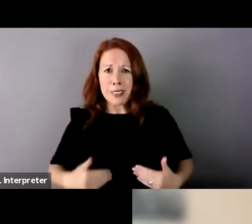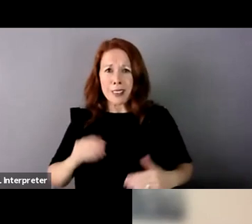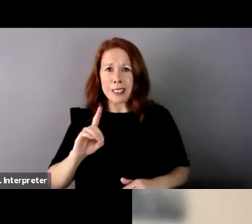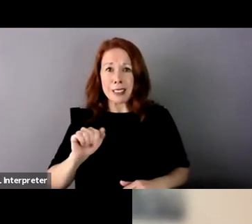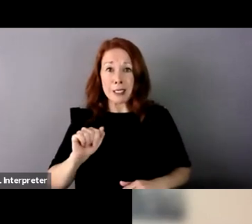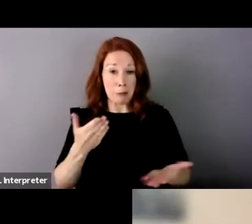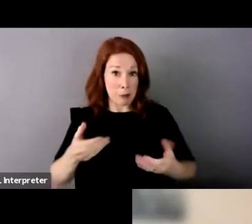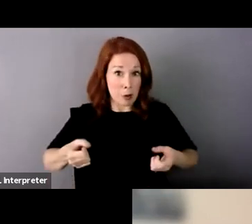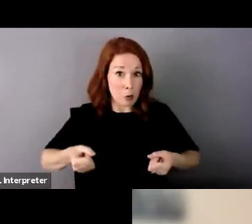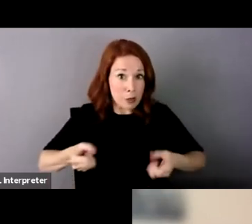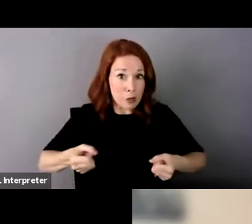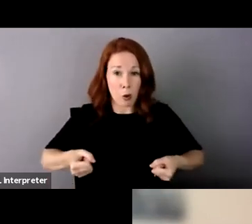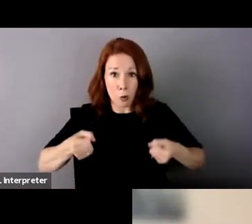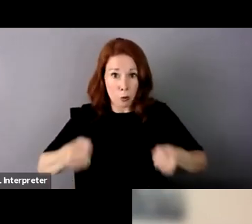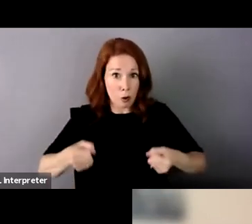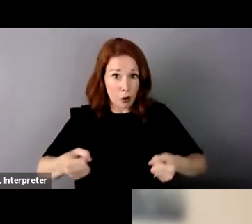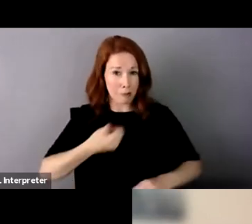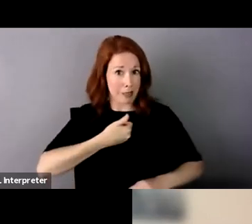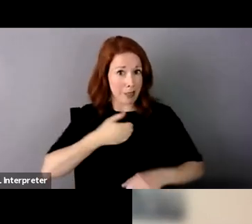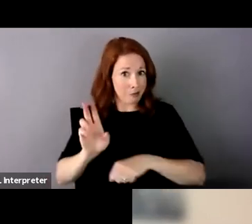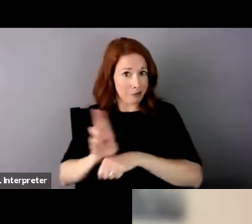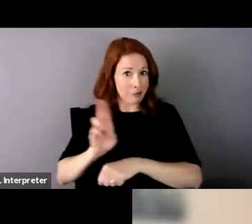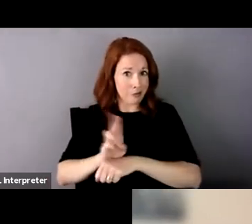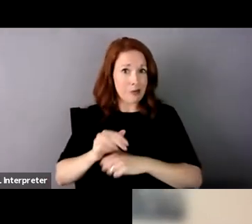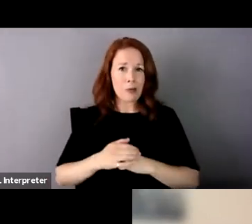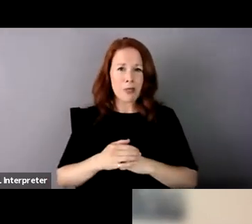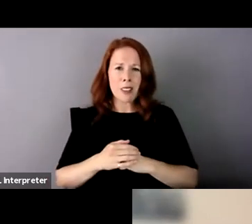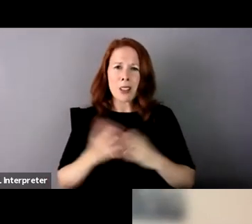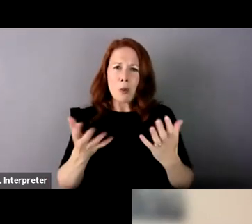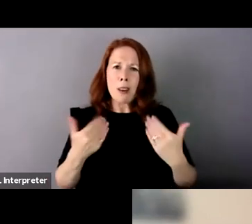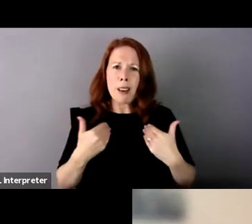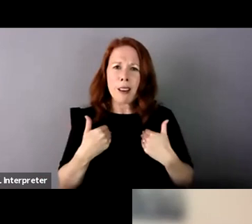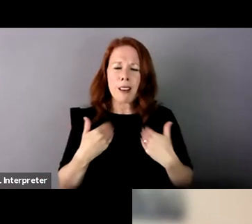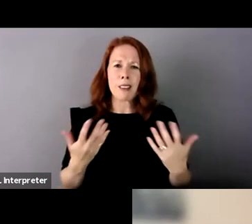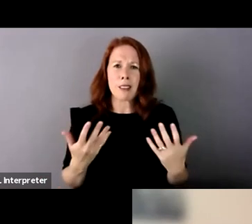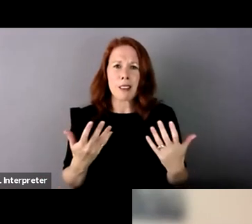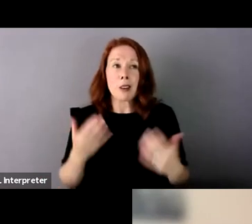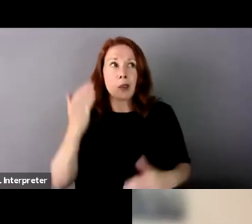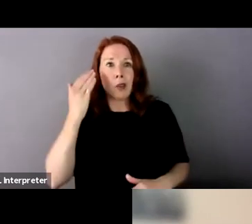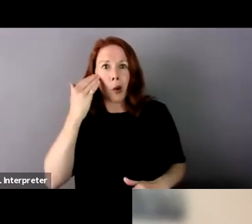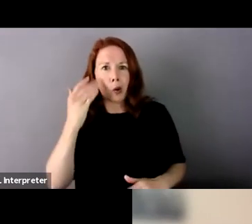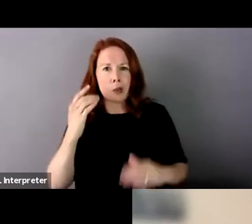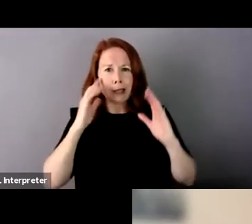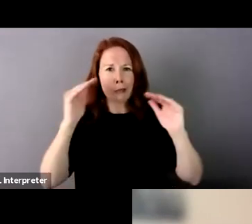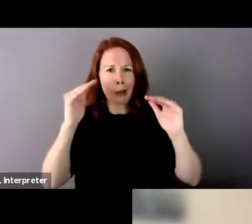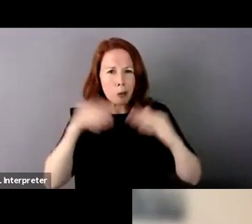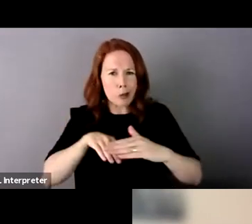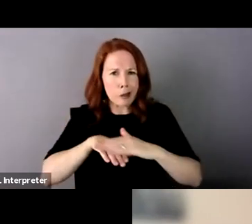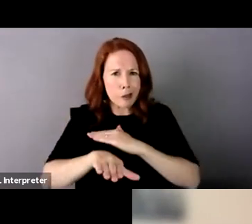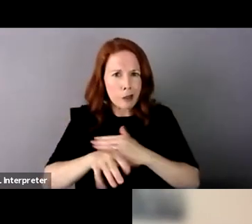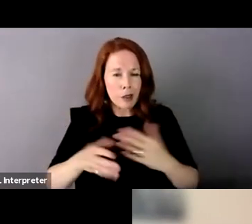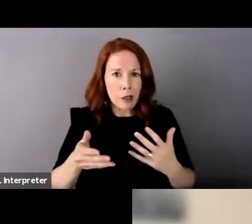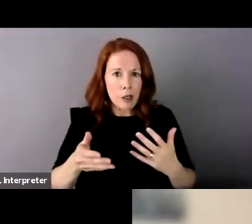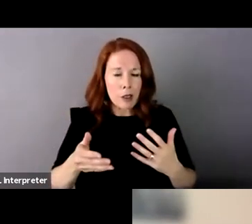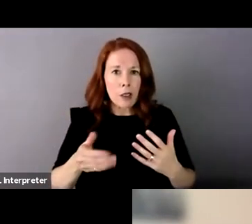a wheelchair or a walker like myself, again, you're going to want to have a pretty good idea of what you're going to encounter so that you don't